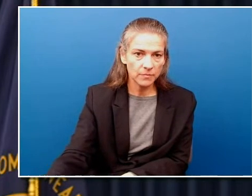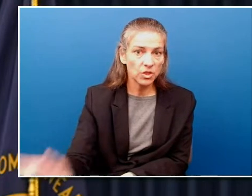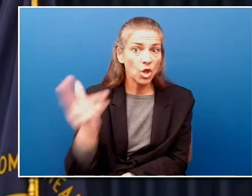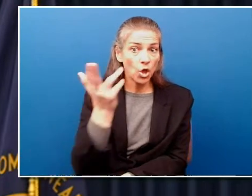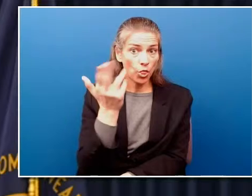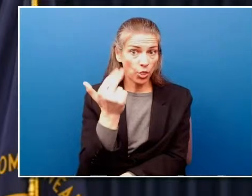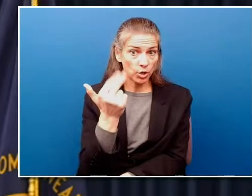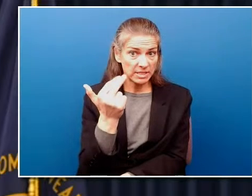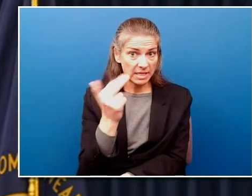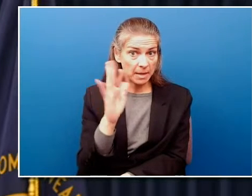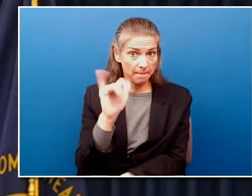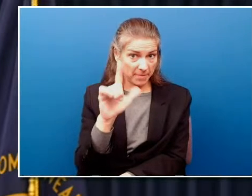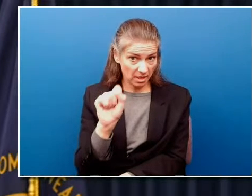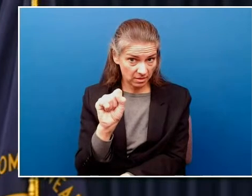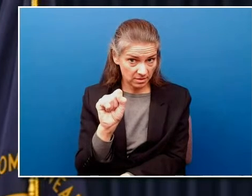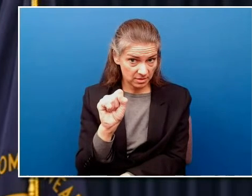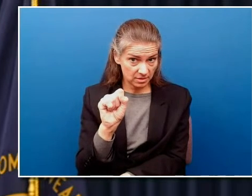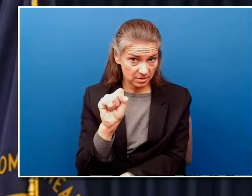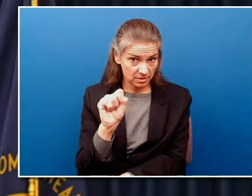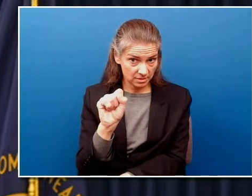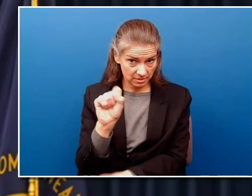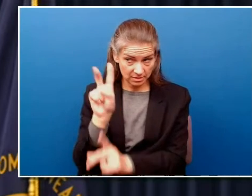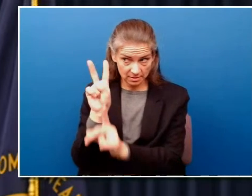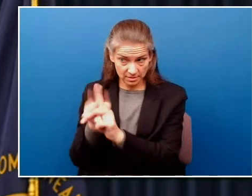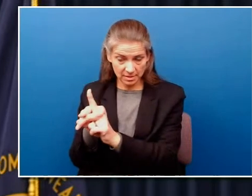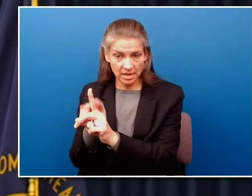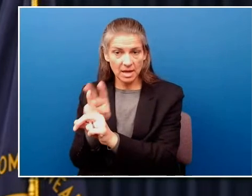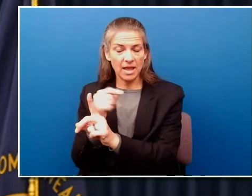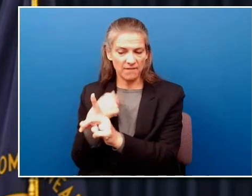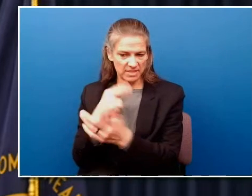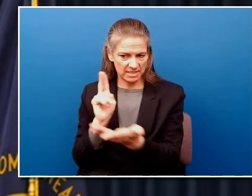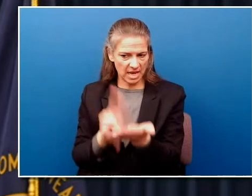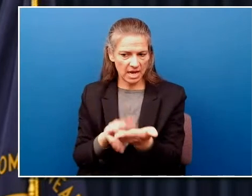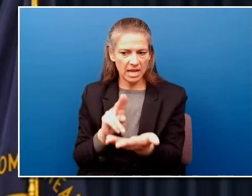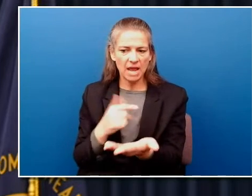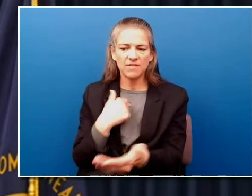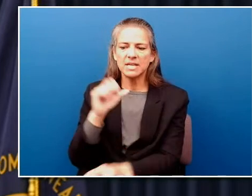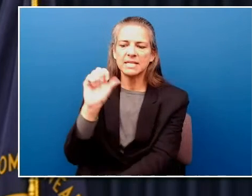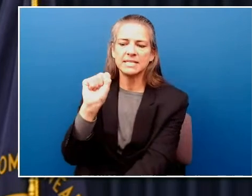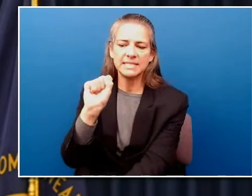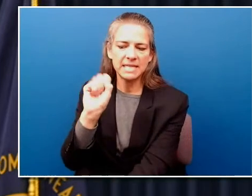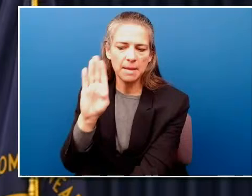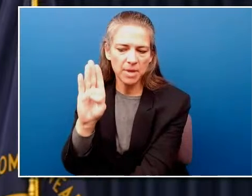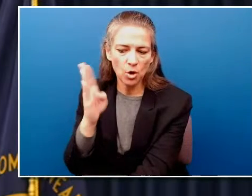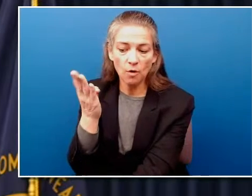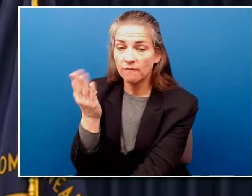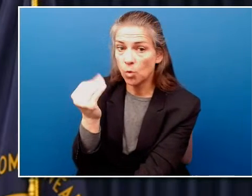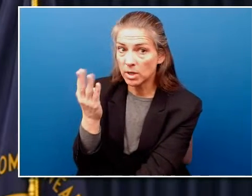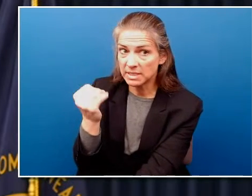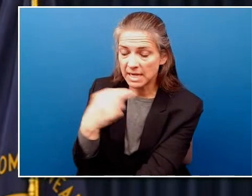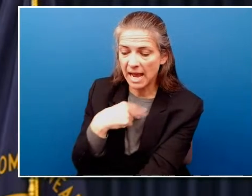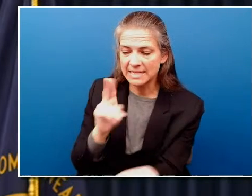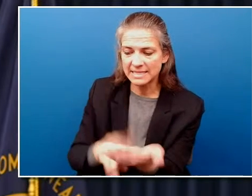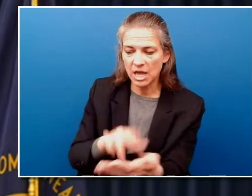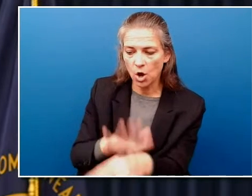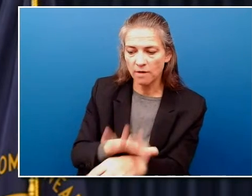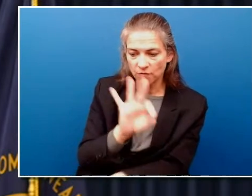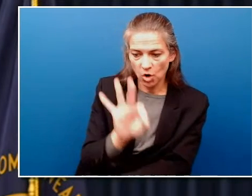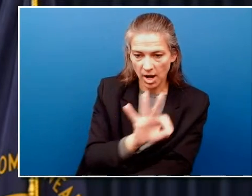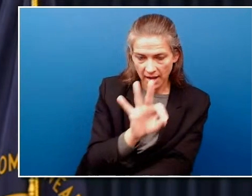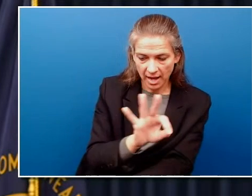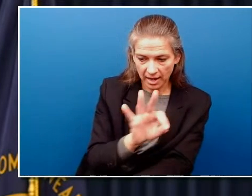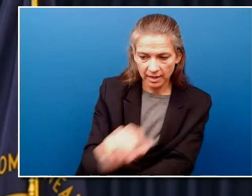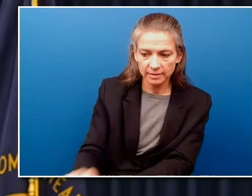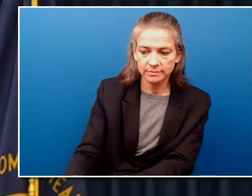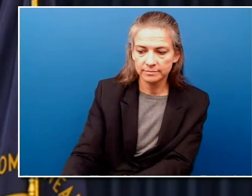already signed. There'll be more coming today. But first, we have Senate Bill 14, which I signed on Friday. This bill makes changes to the Kentucky